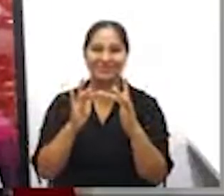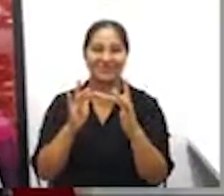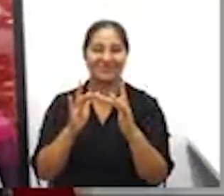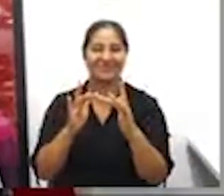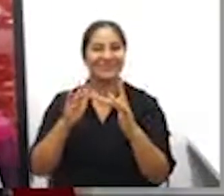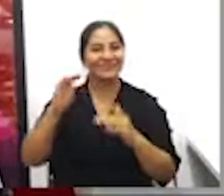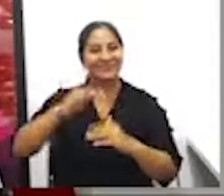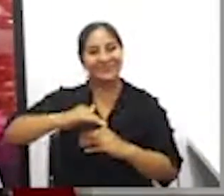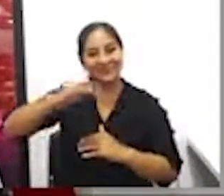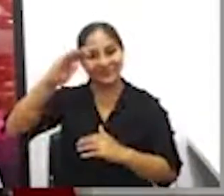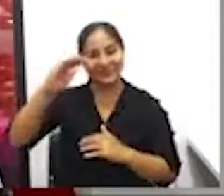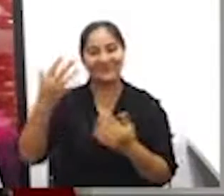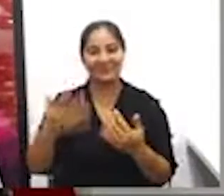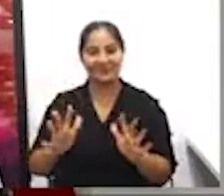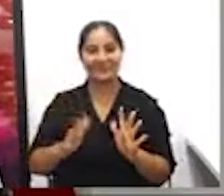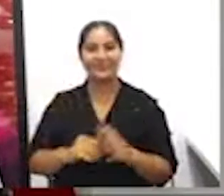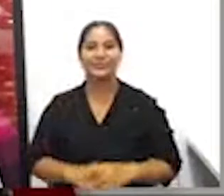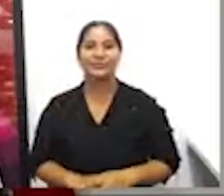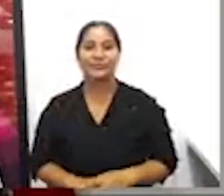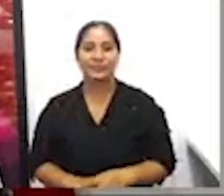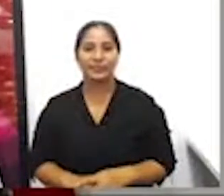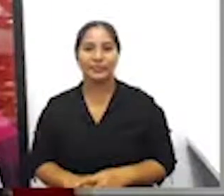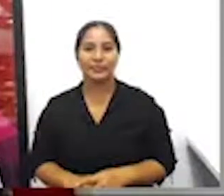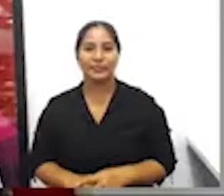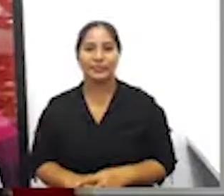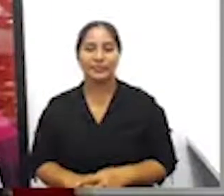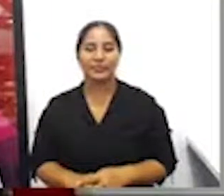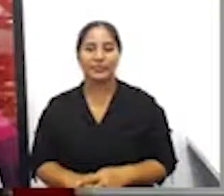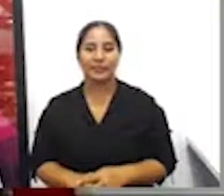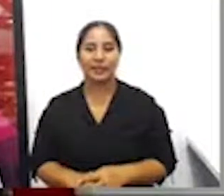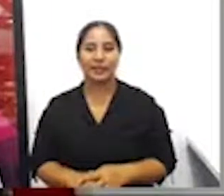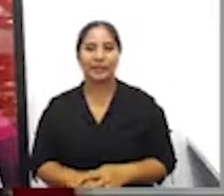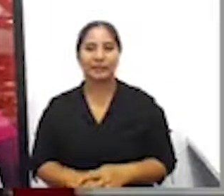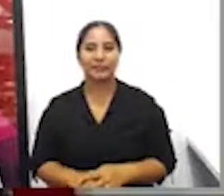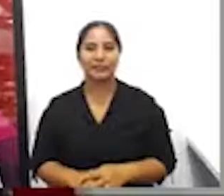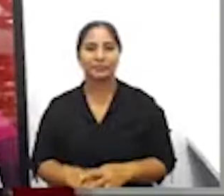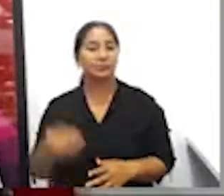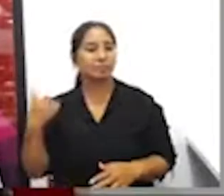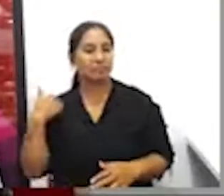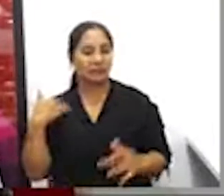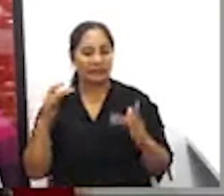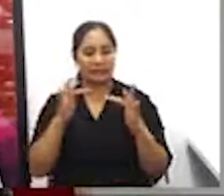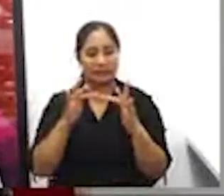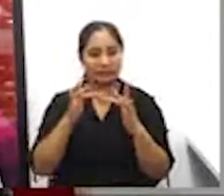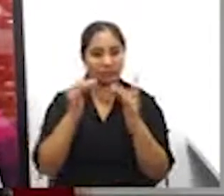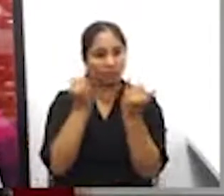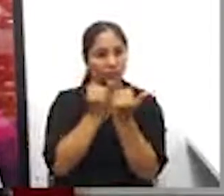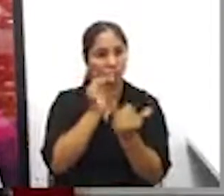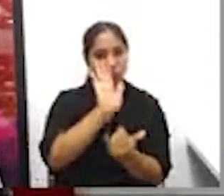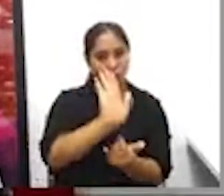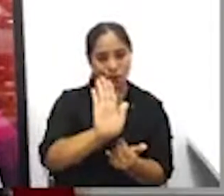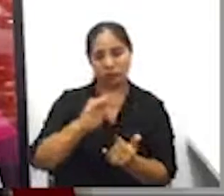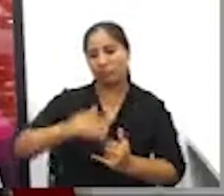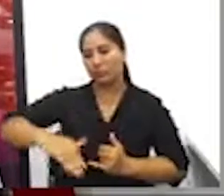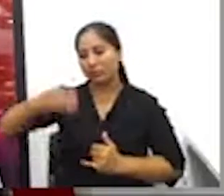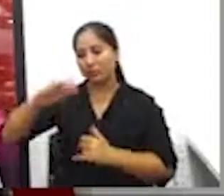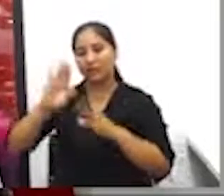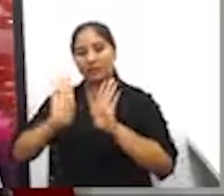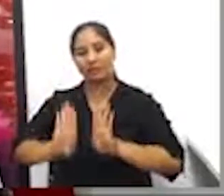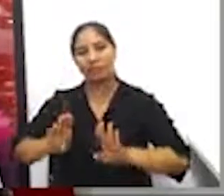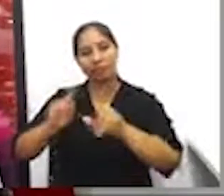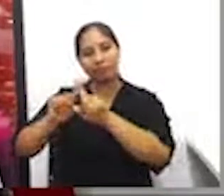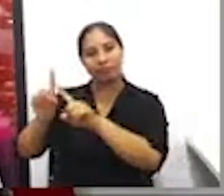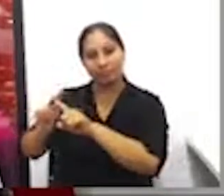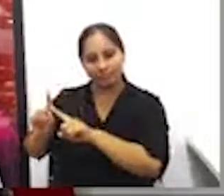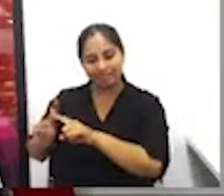quantum computing and artificial intelligence and the digital economy, and